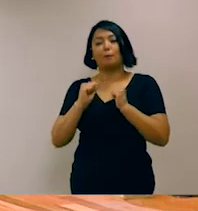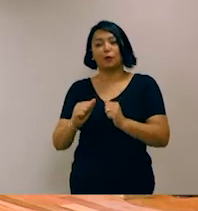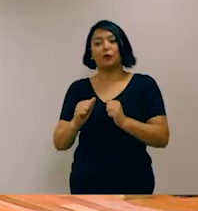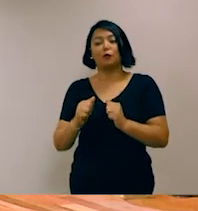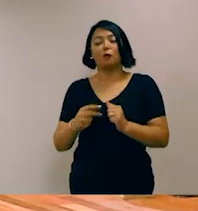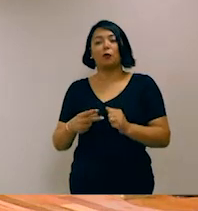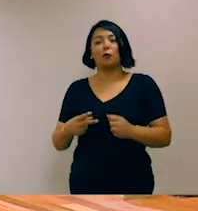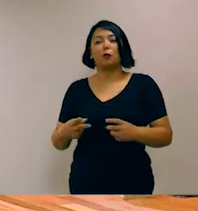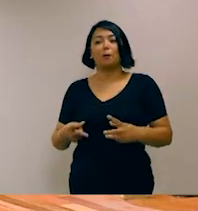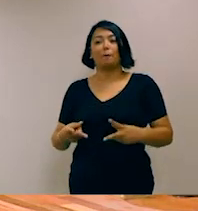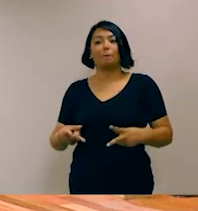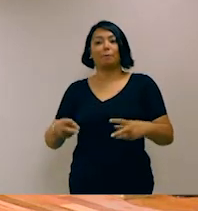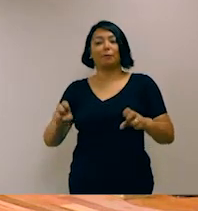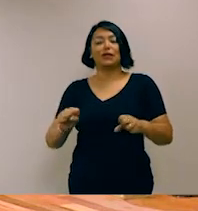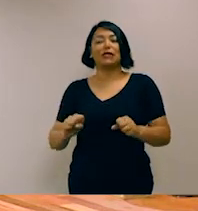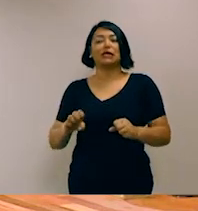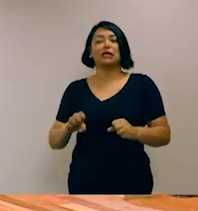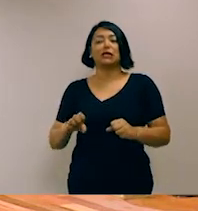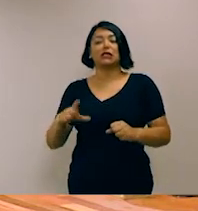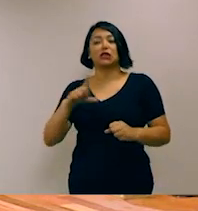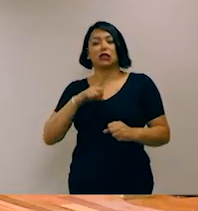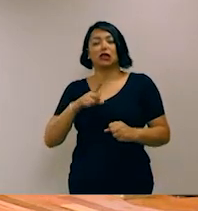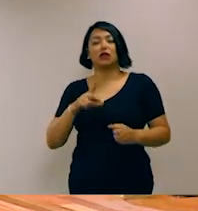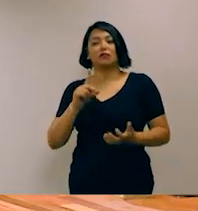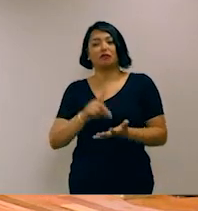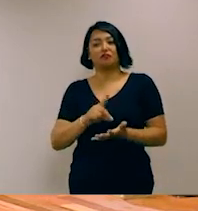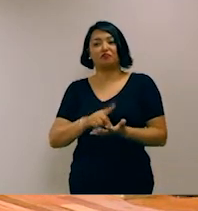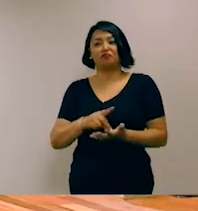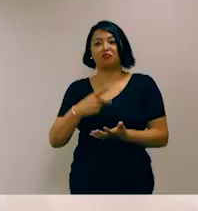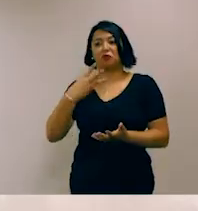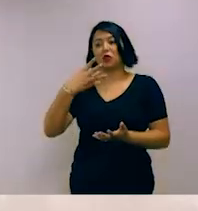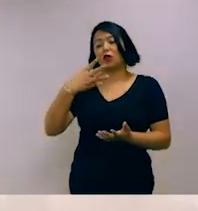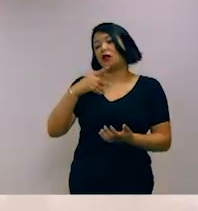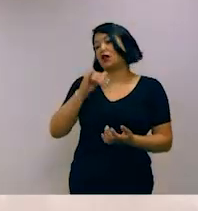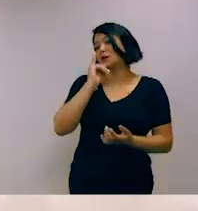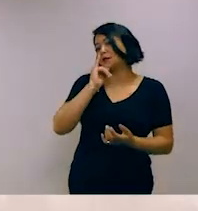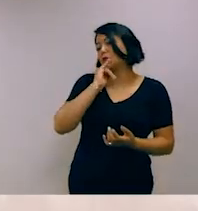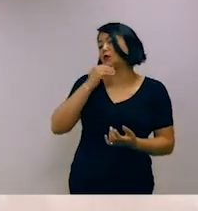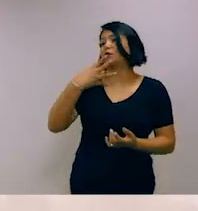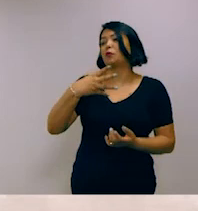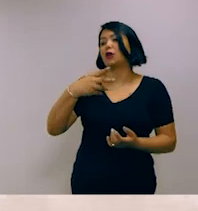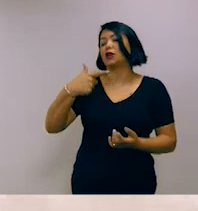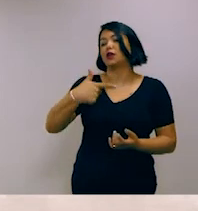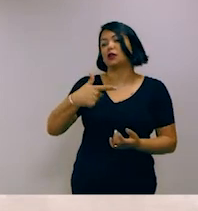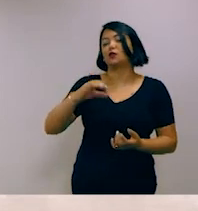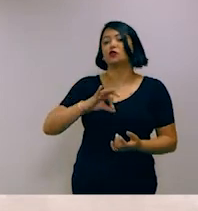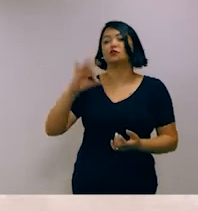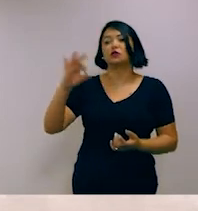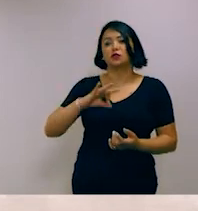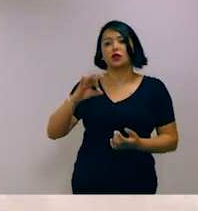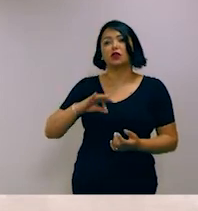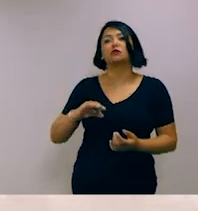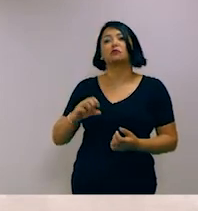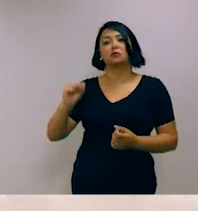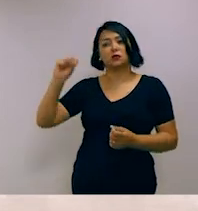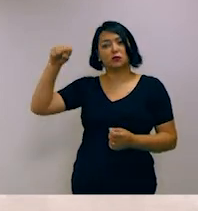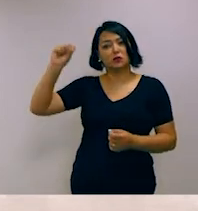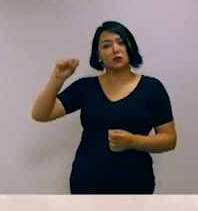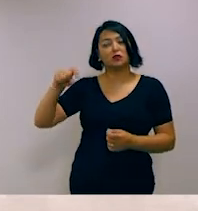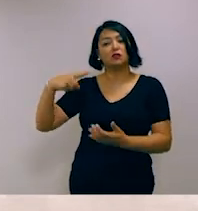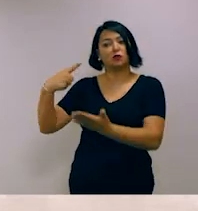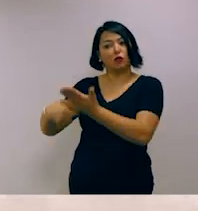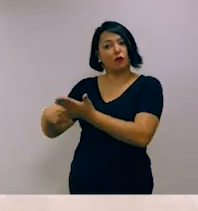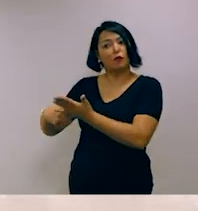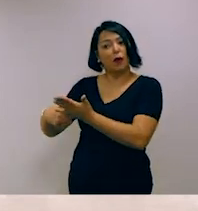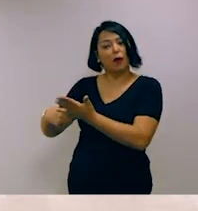the disease. And then we also calculated the probability of denial. Given that the result